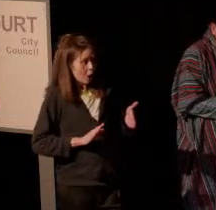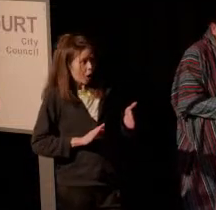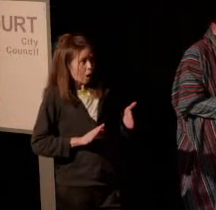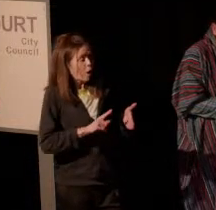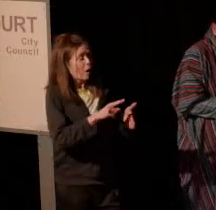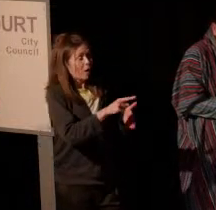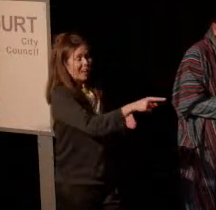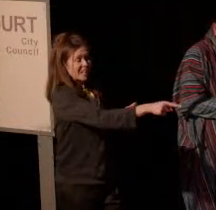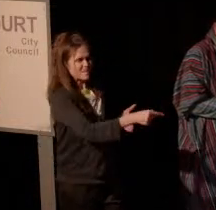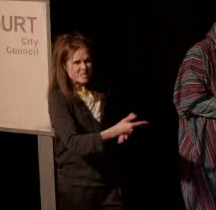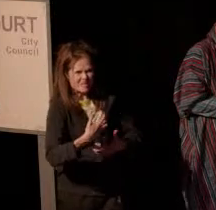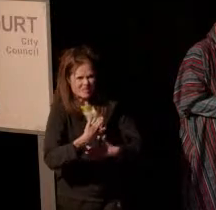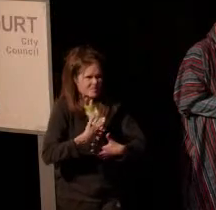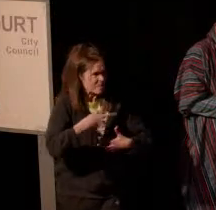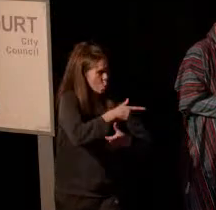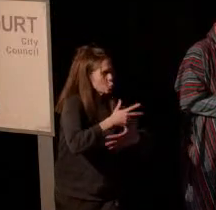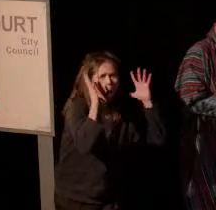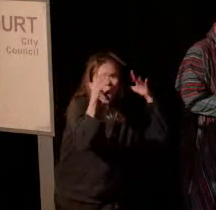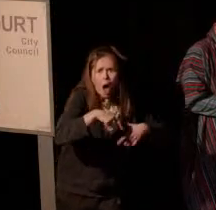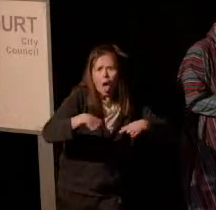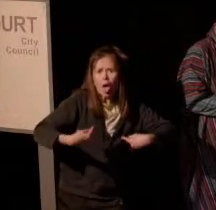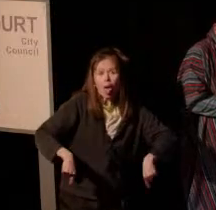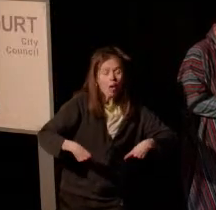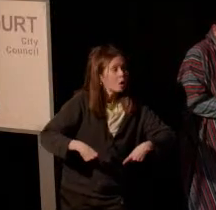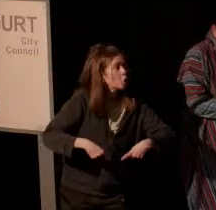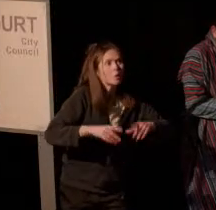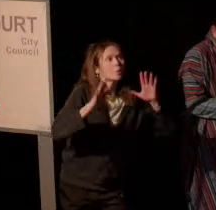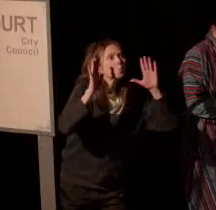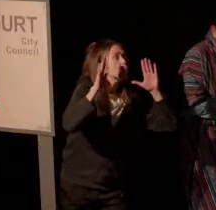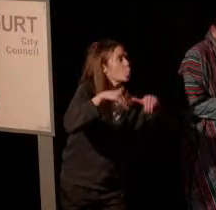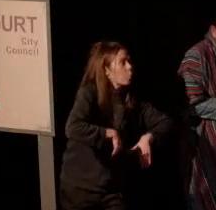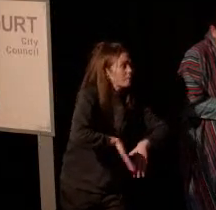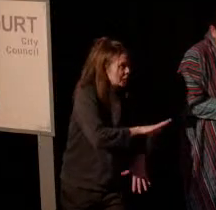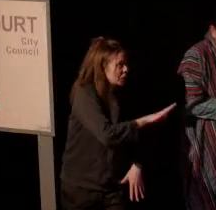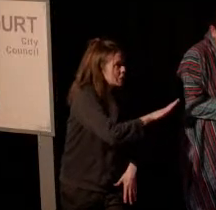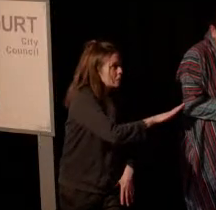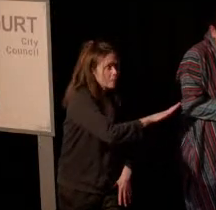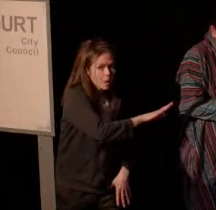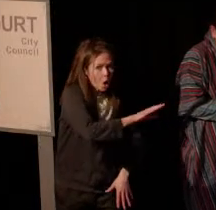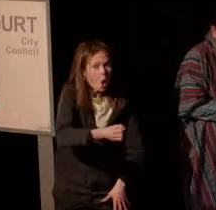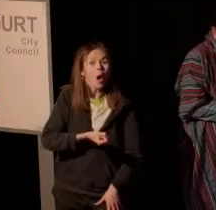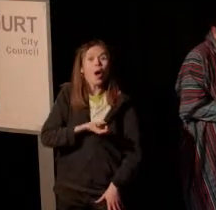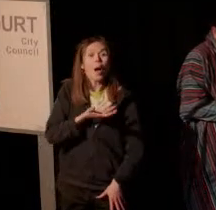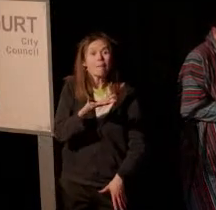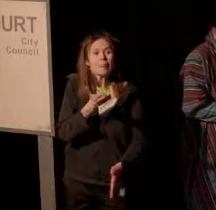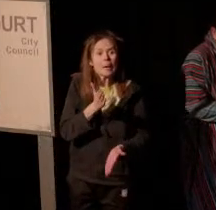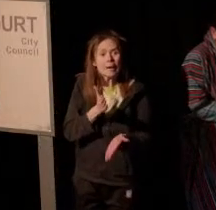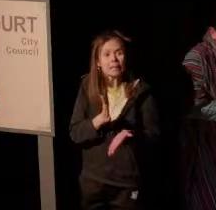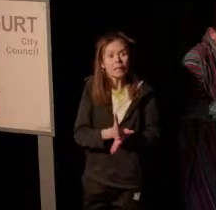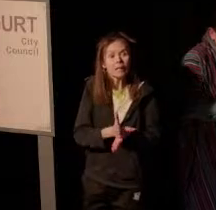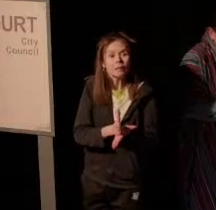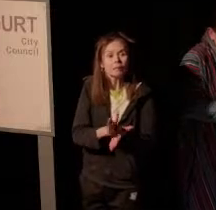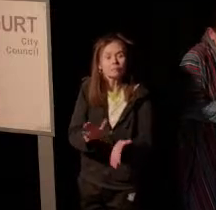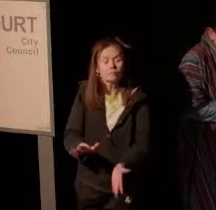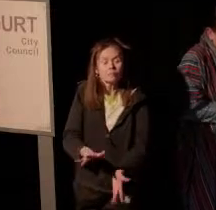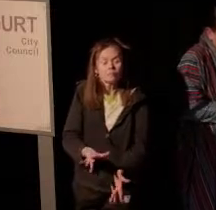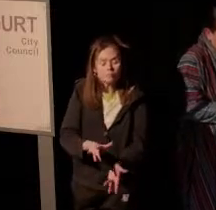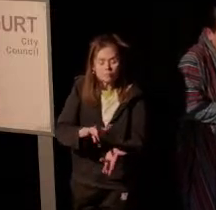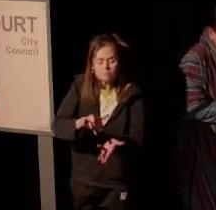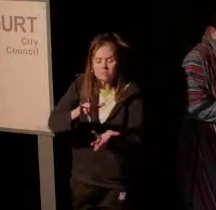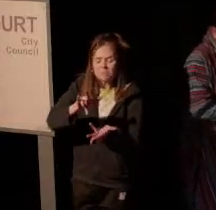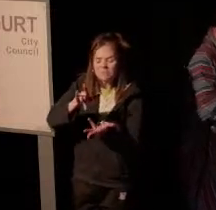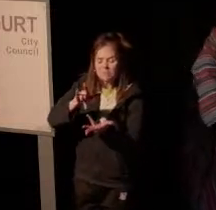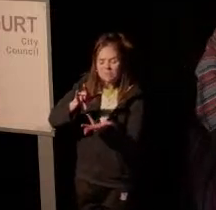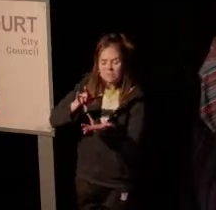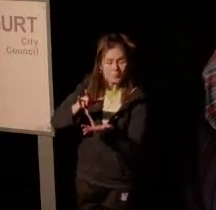fear his cruel passion's reign more than Hermione's good life. Her gracious, innocent soul's more pure than he is